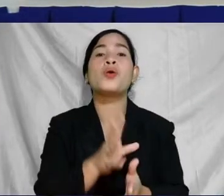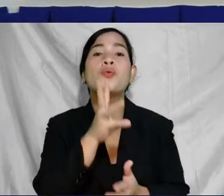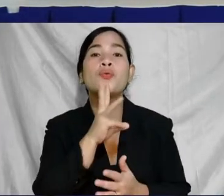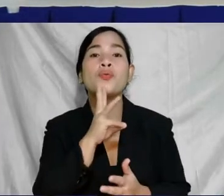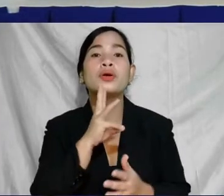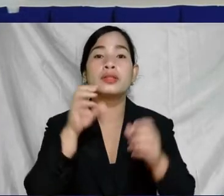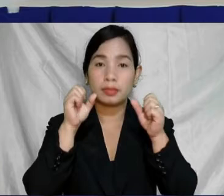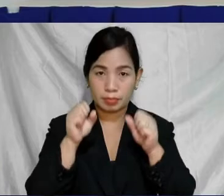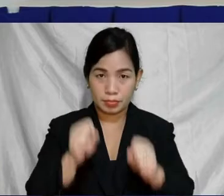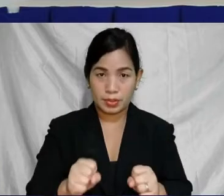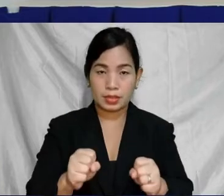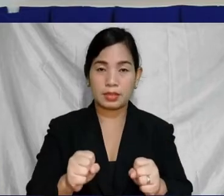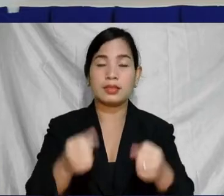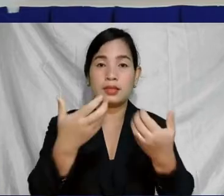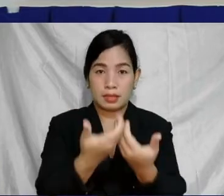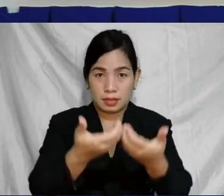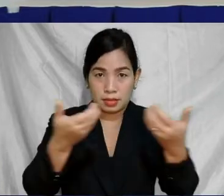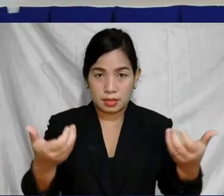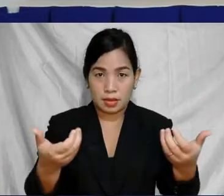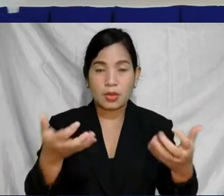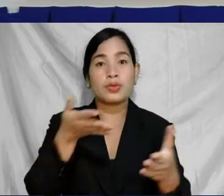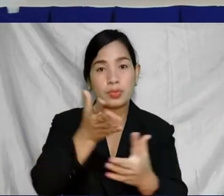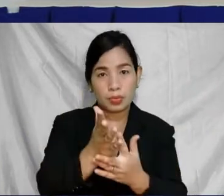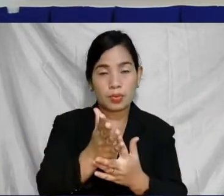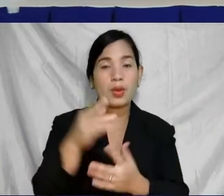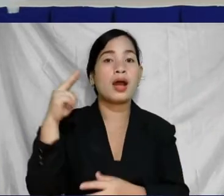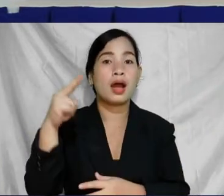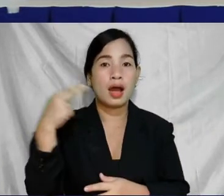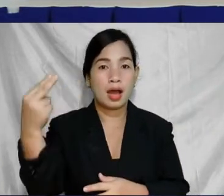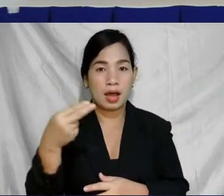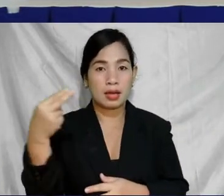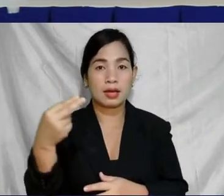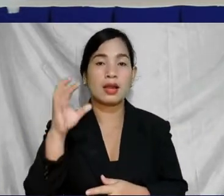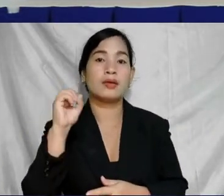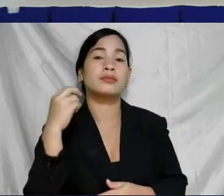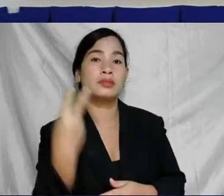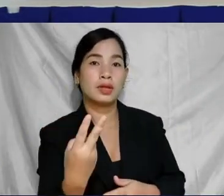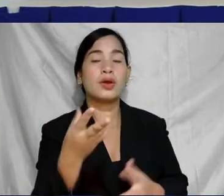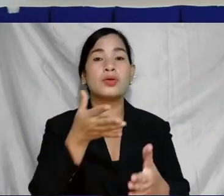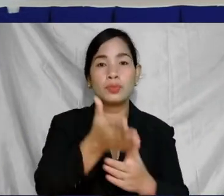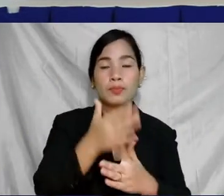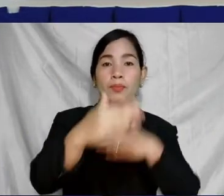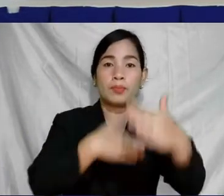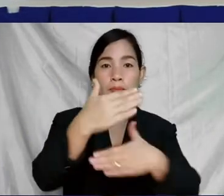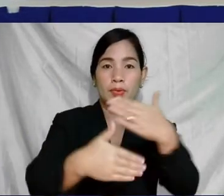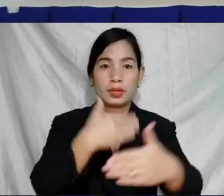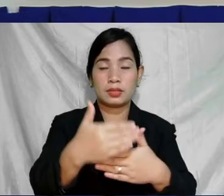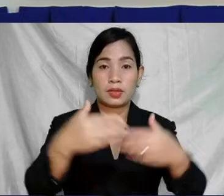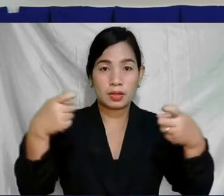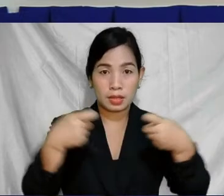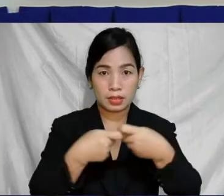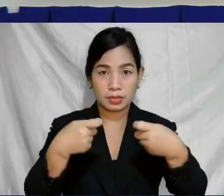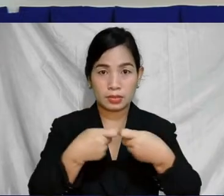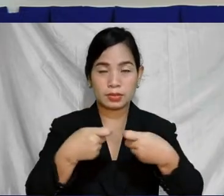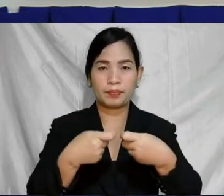be separated into hydrogen and oxygen through the process called electrolysis. Electrolysis is